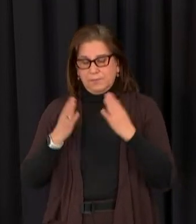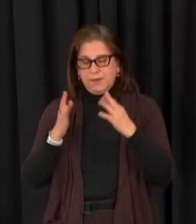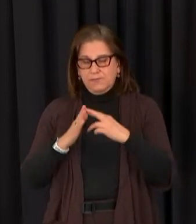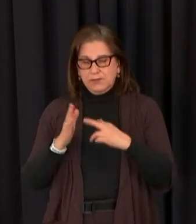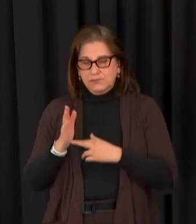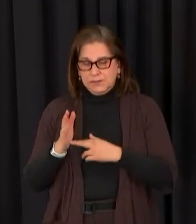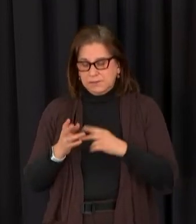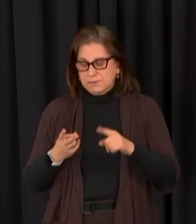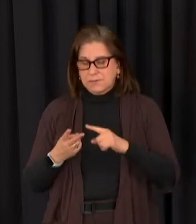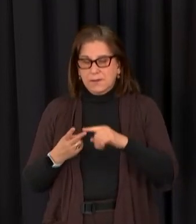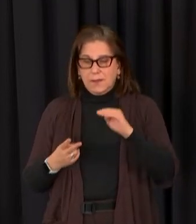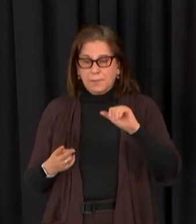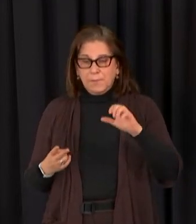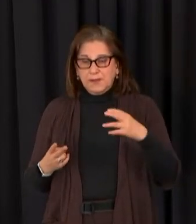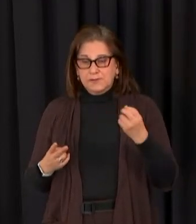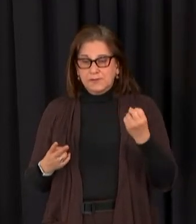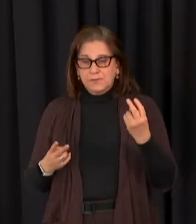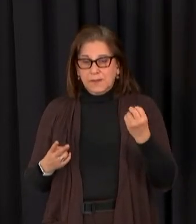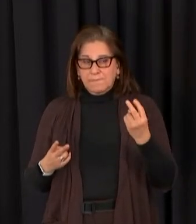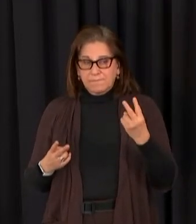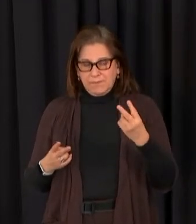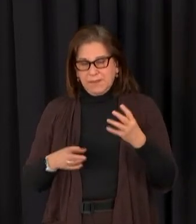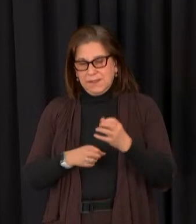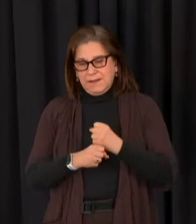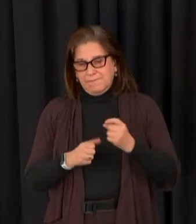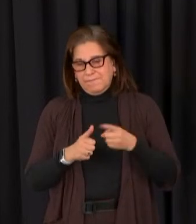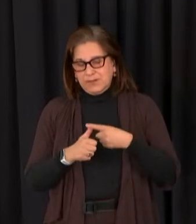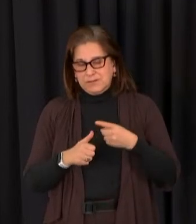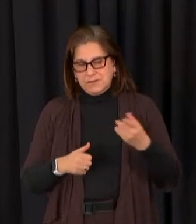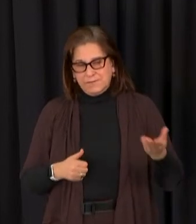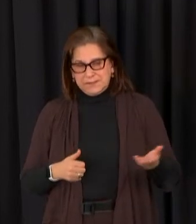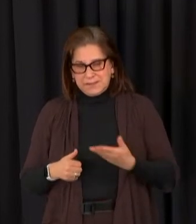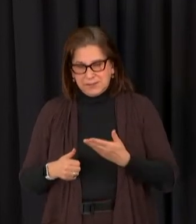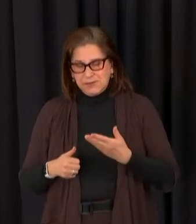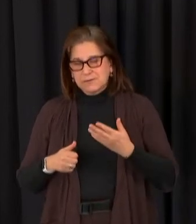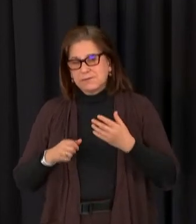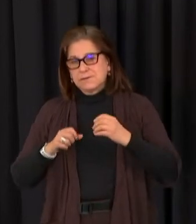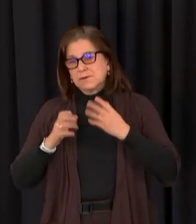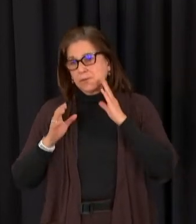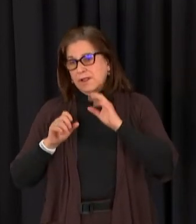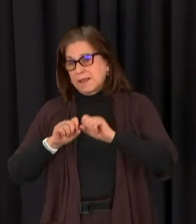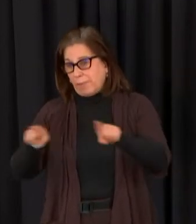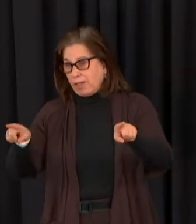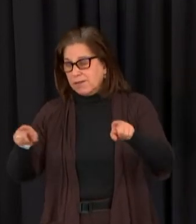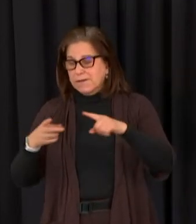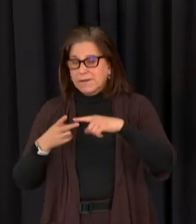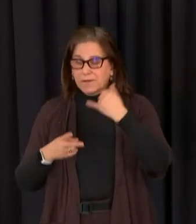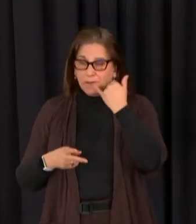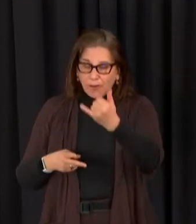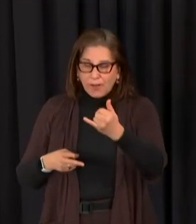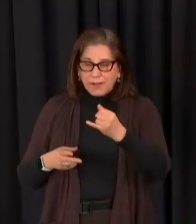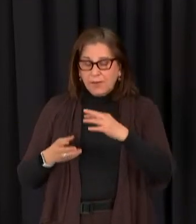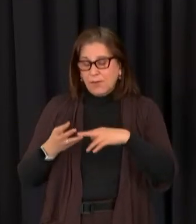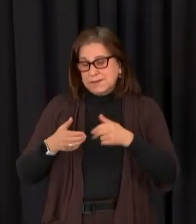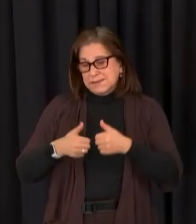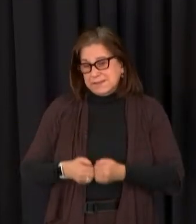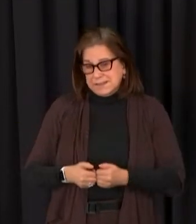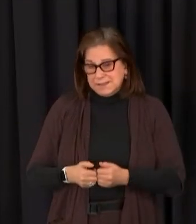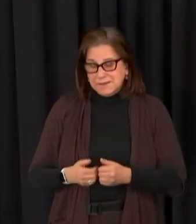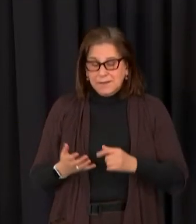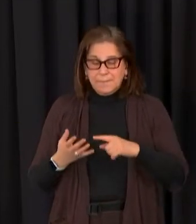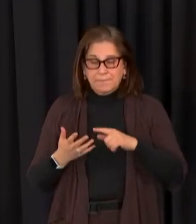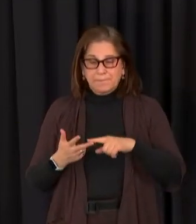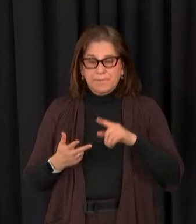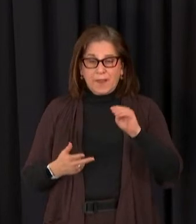first invitations to make an appointment go out via calls, text, and emails. March 15th, the